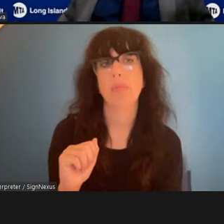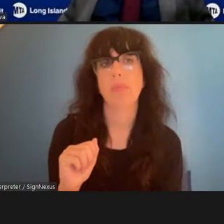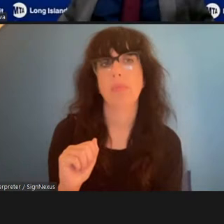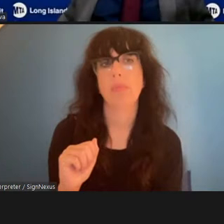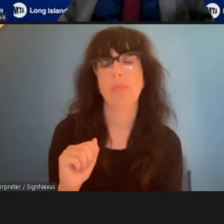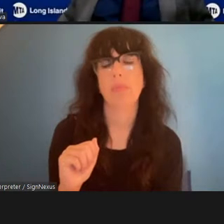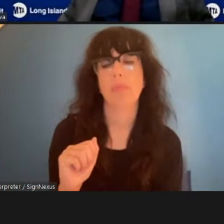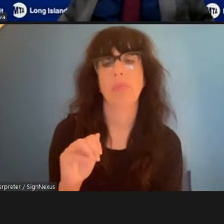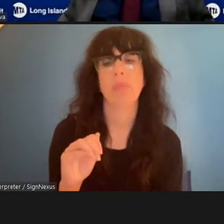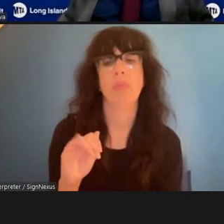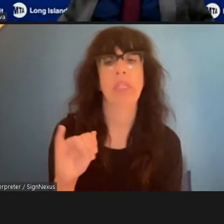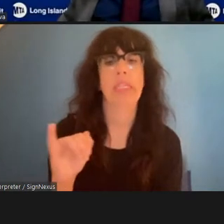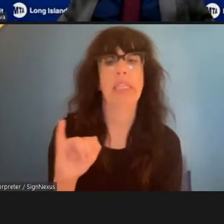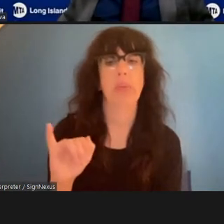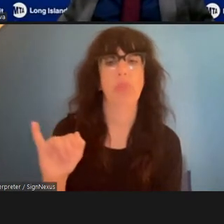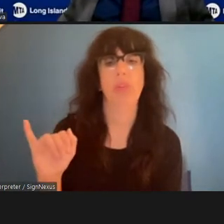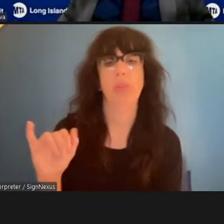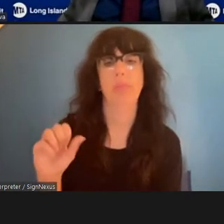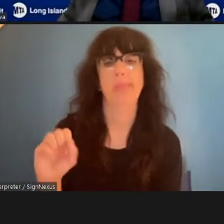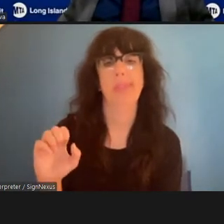ibrahim sedrak